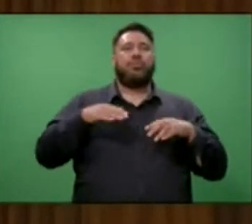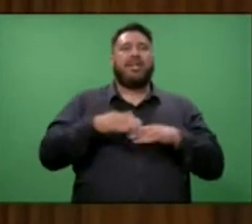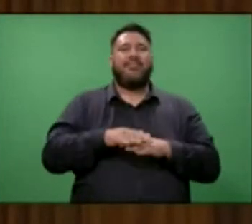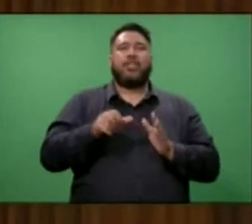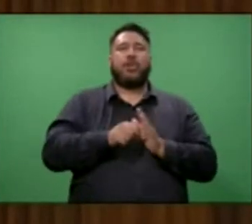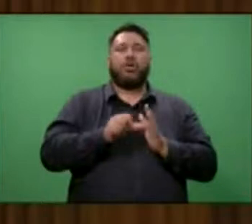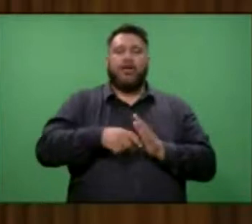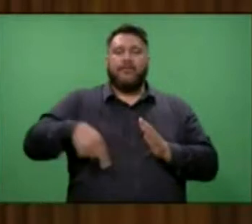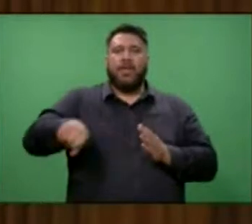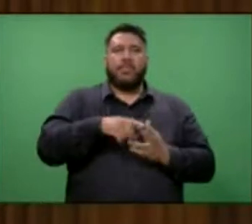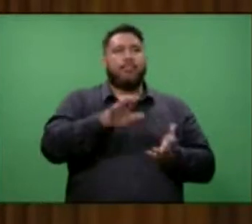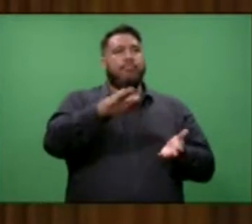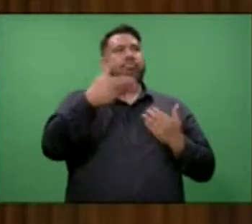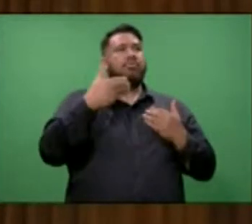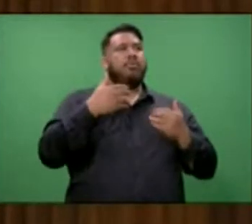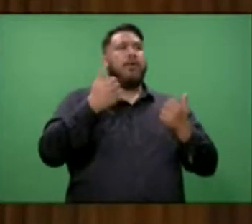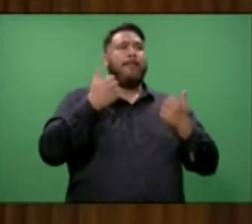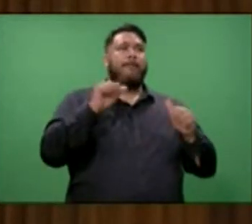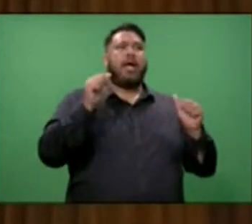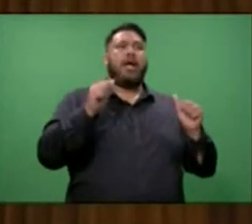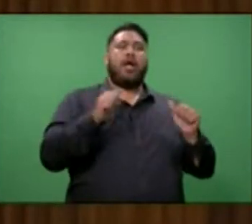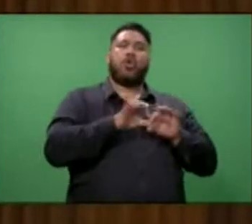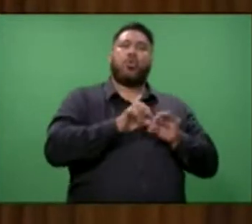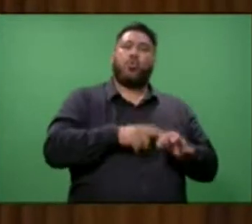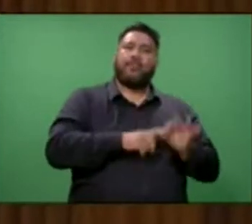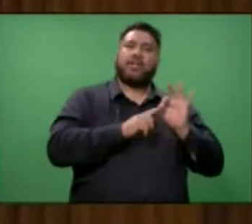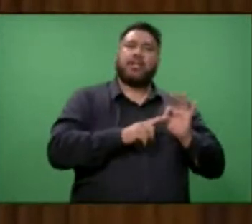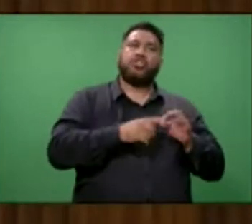degree level tertiary qualification.